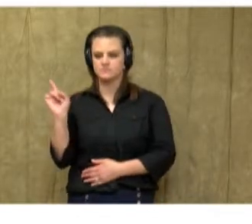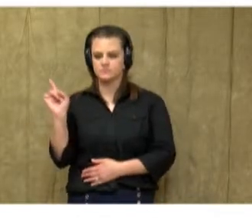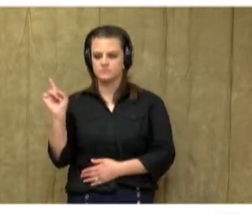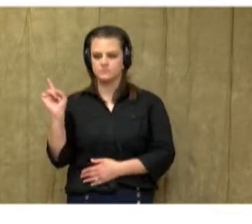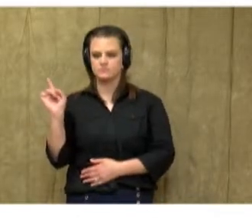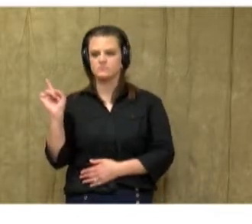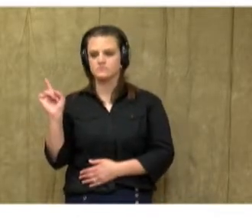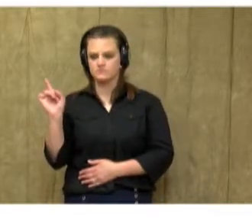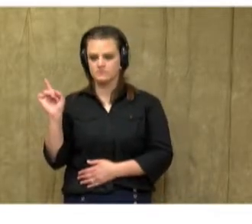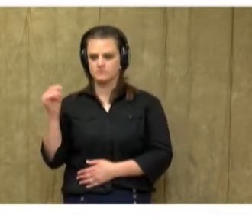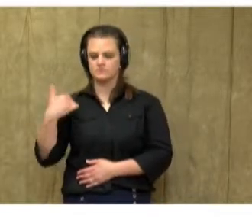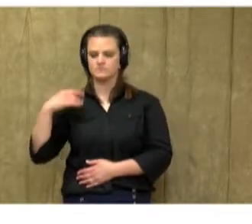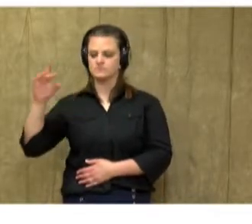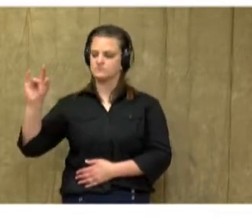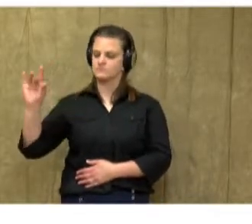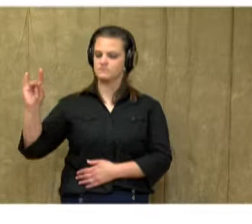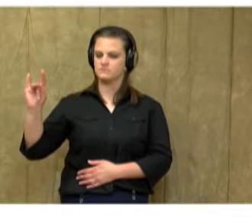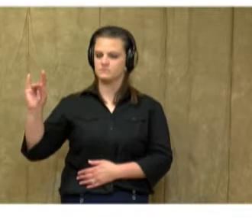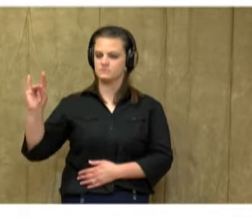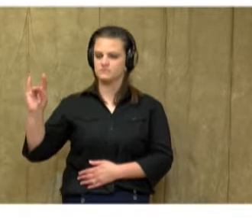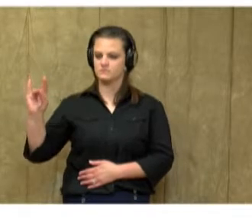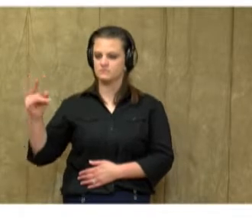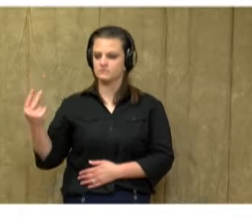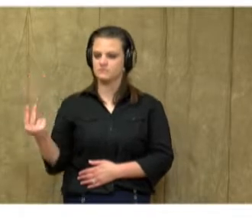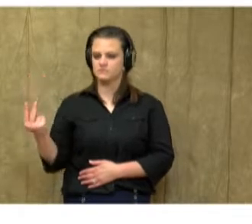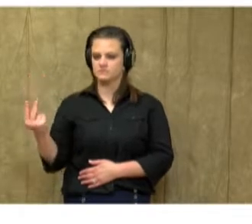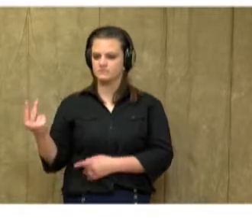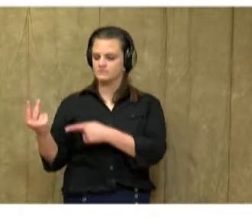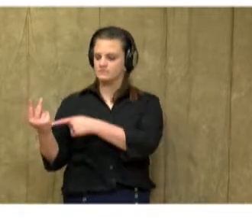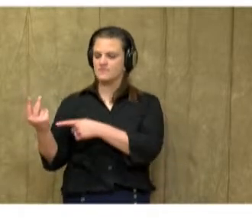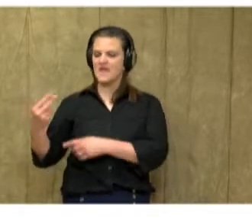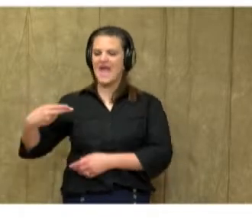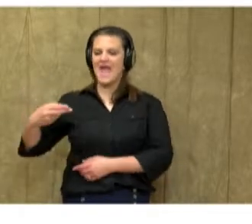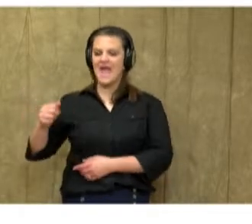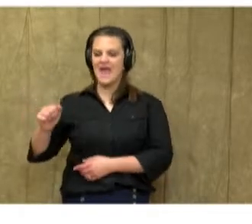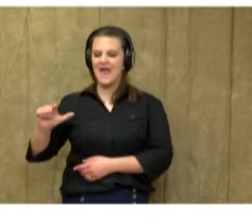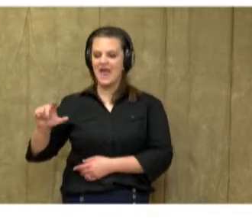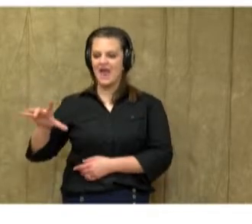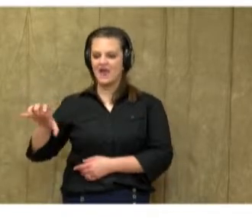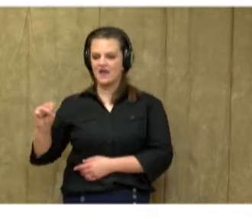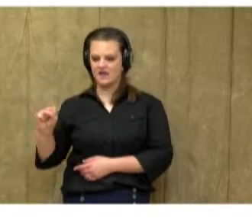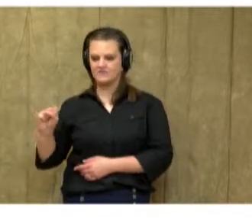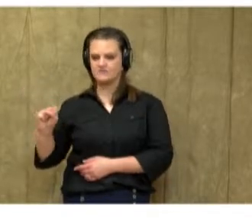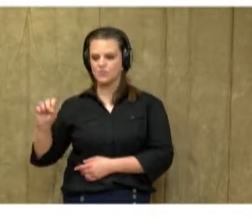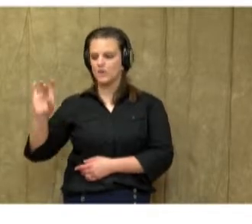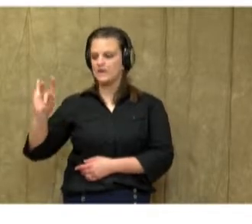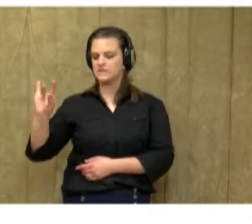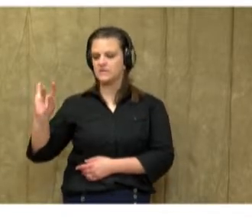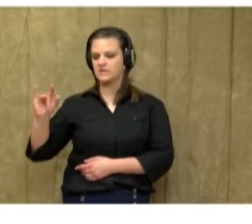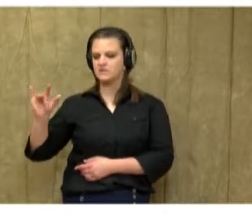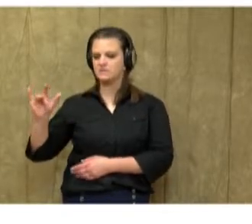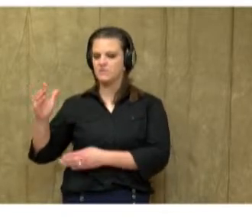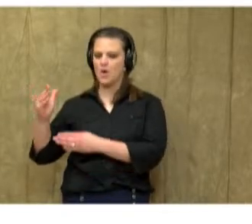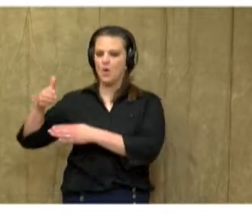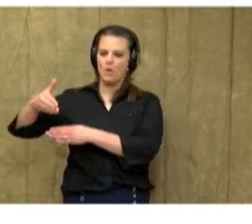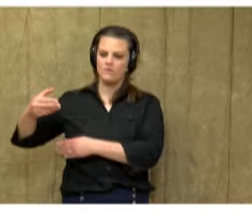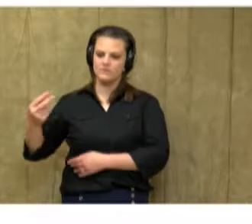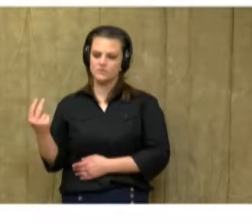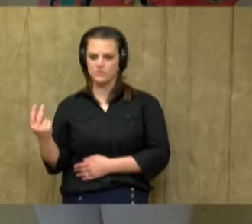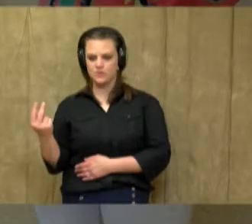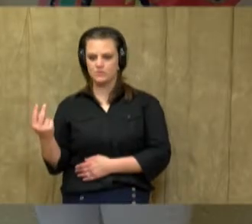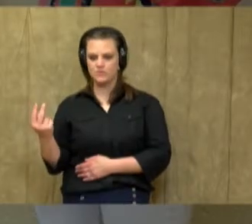multiplication, you have 18 halves, or 18 over 2.